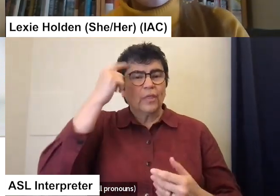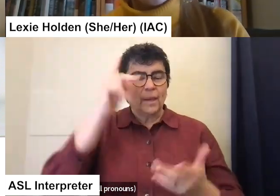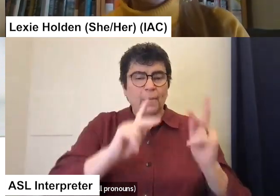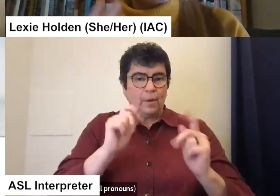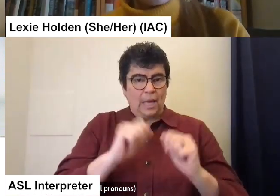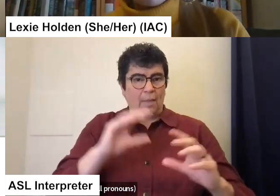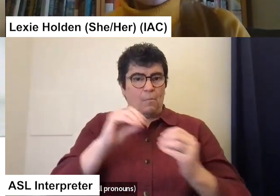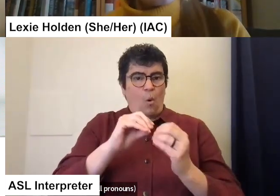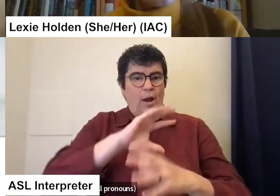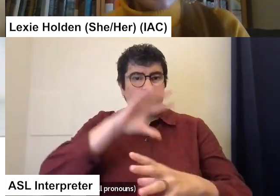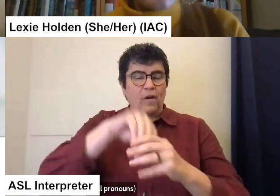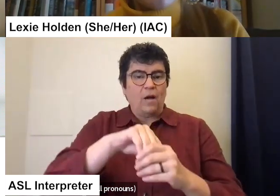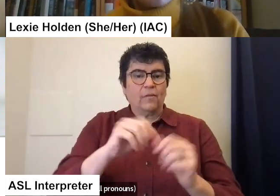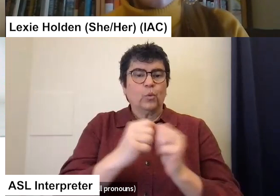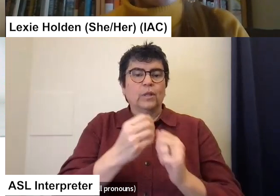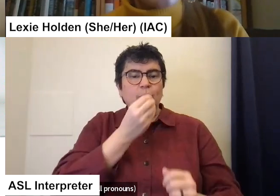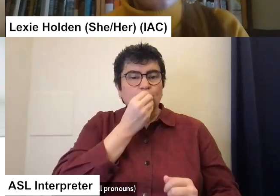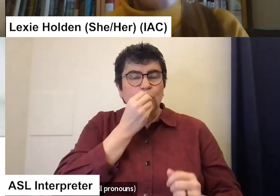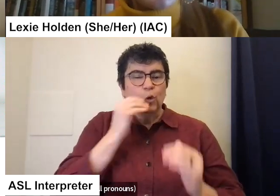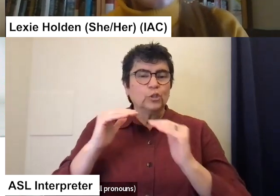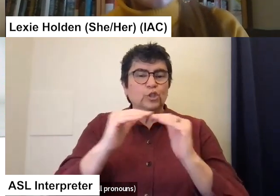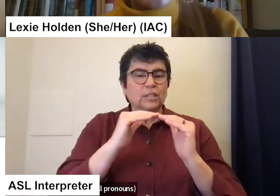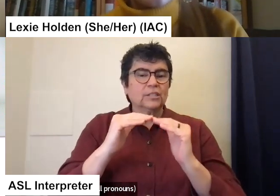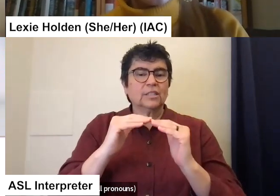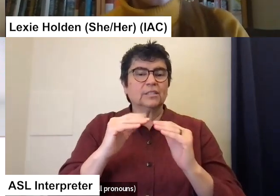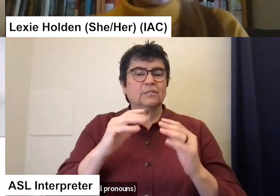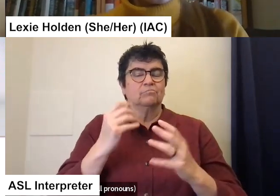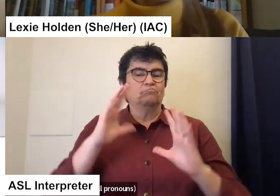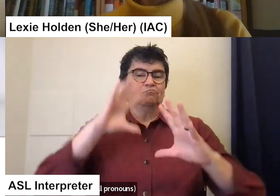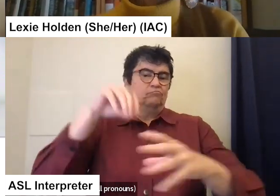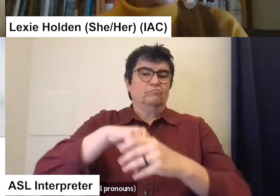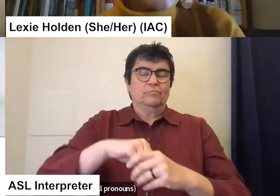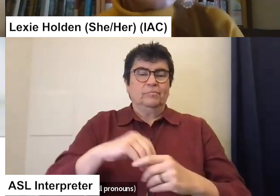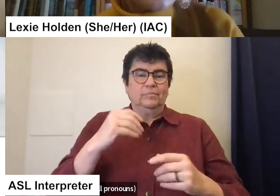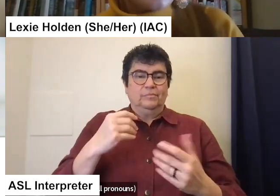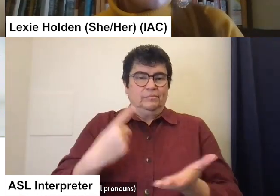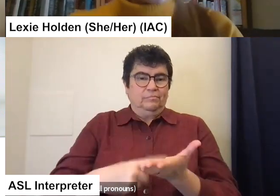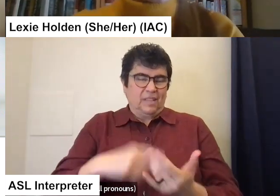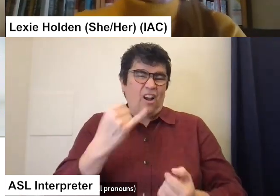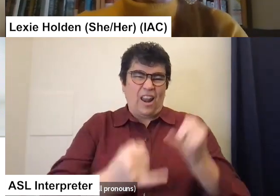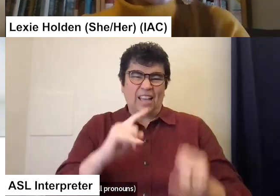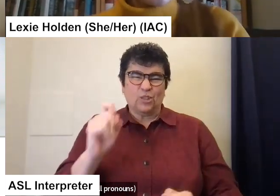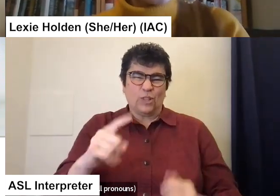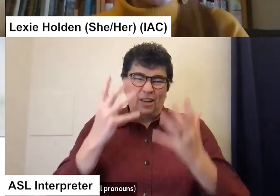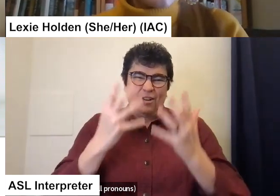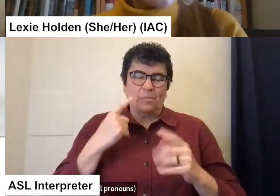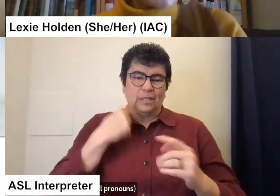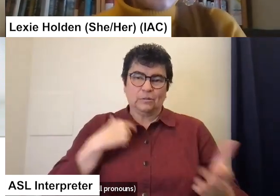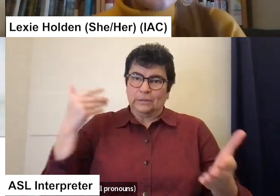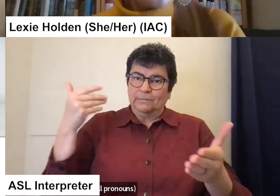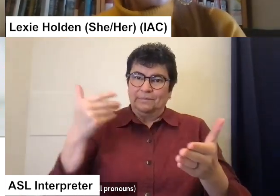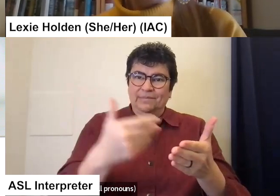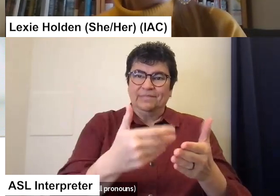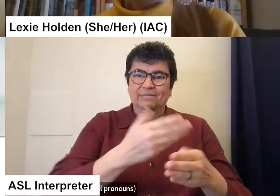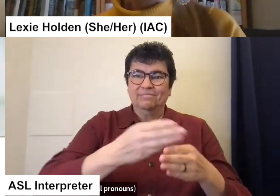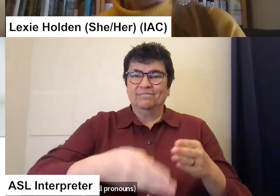get involved in the food justice movement after this conversation today? And this will be our last question, unfortunately, because we are starting to run out of